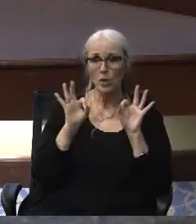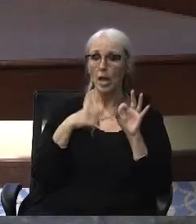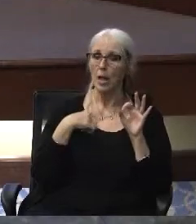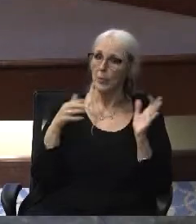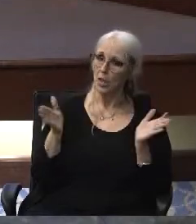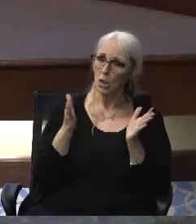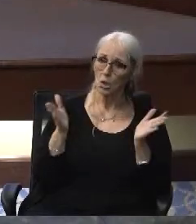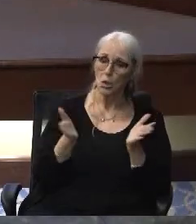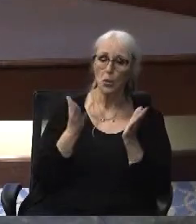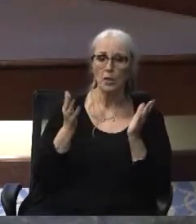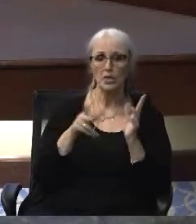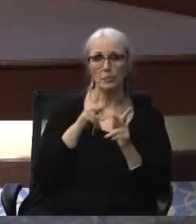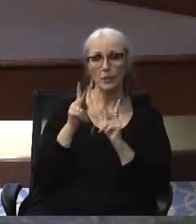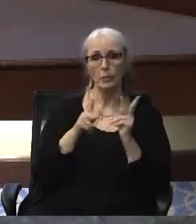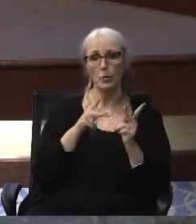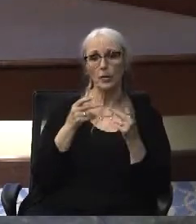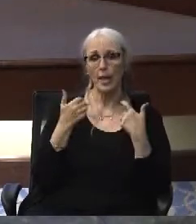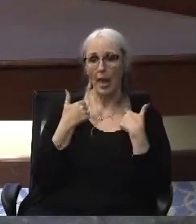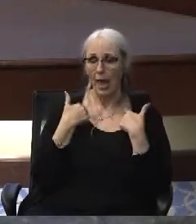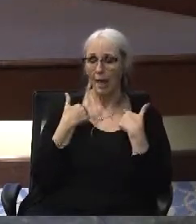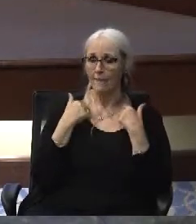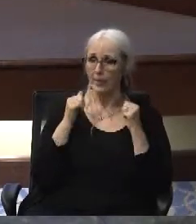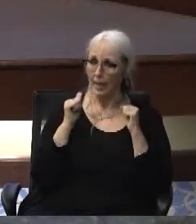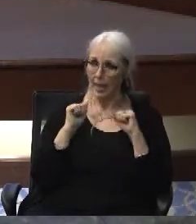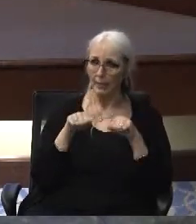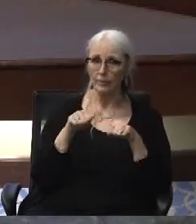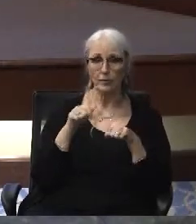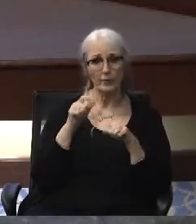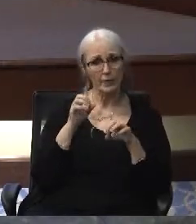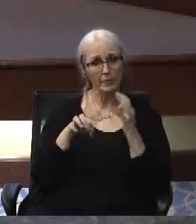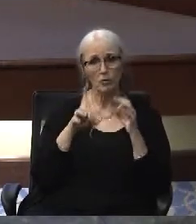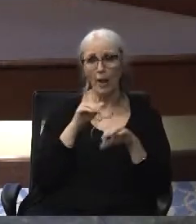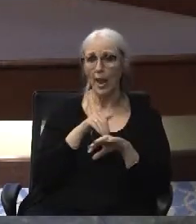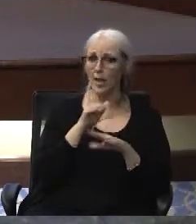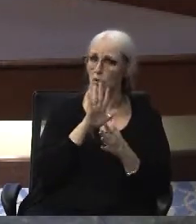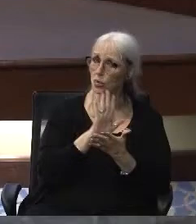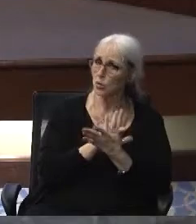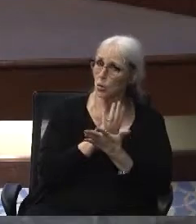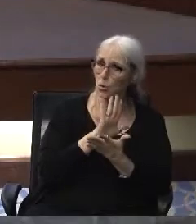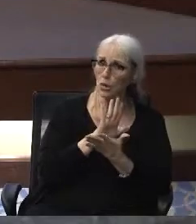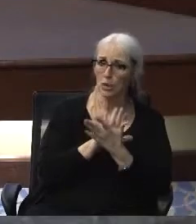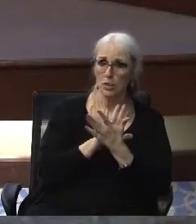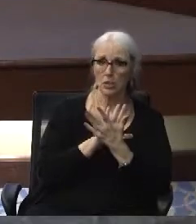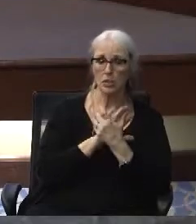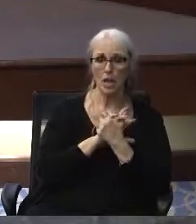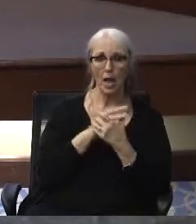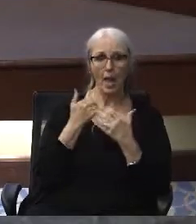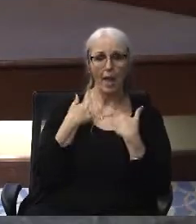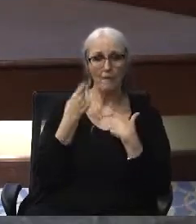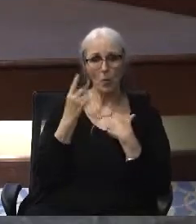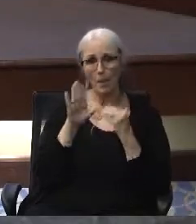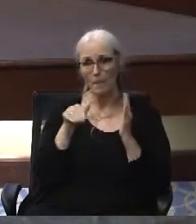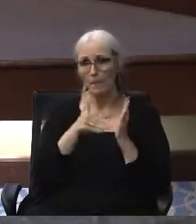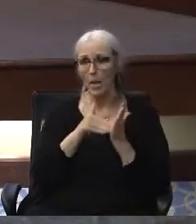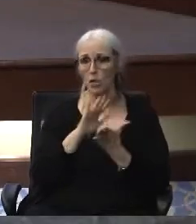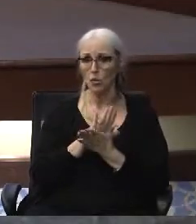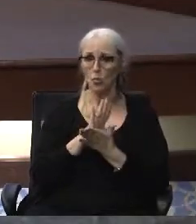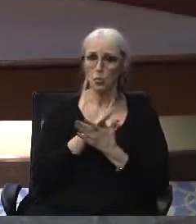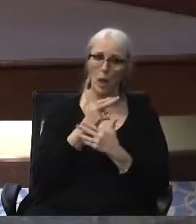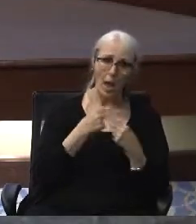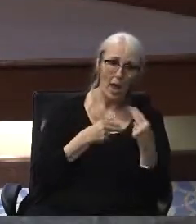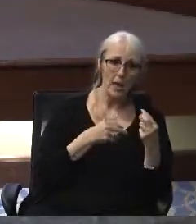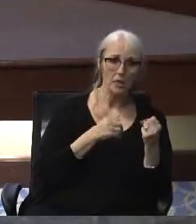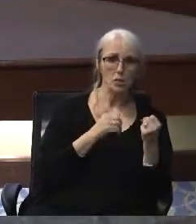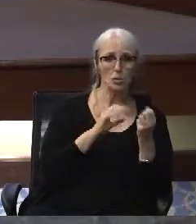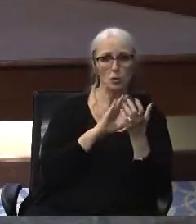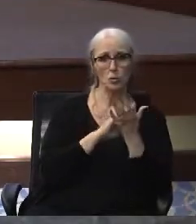encouraging people who, have access, if you're at your schools for, because I have one in middle school, one in high school, they both have been